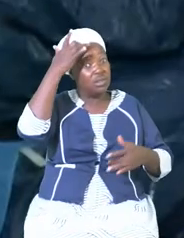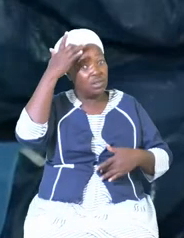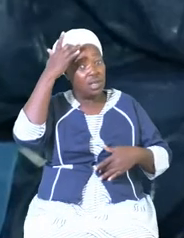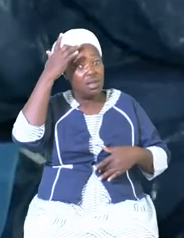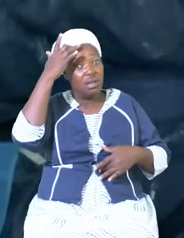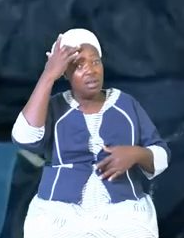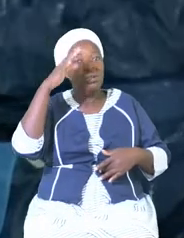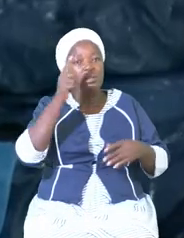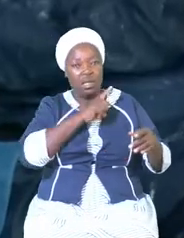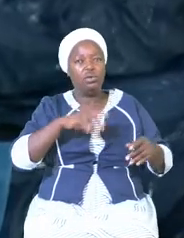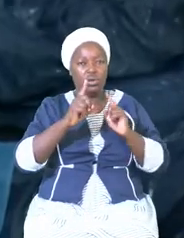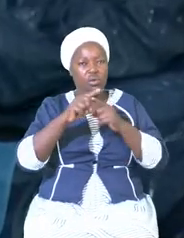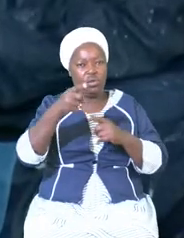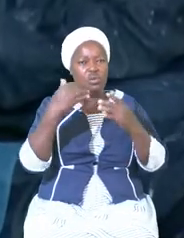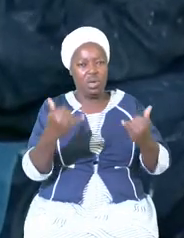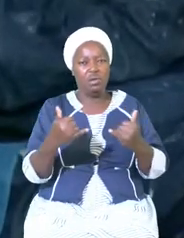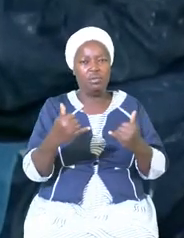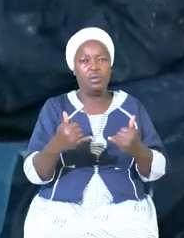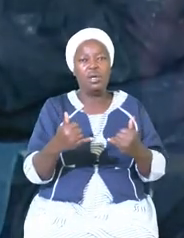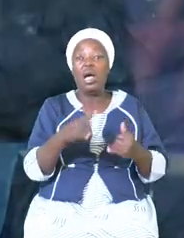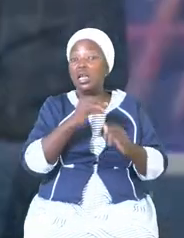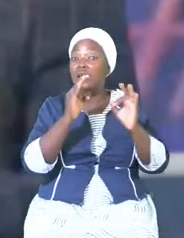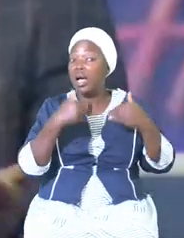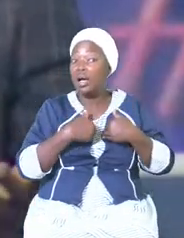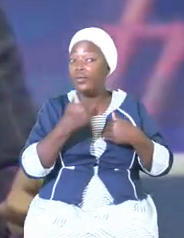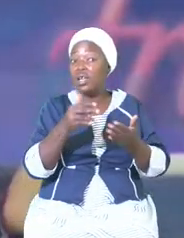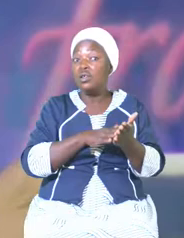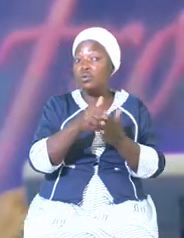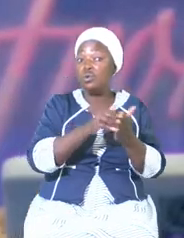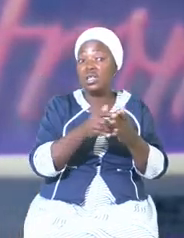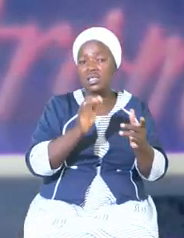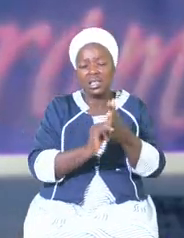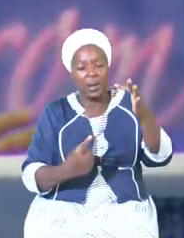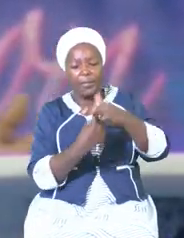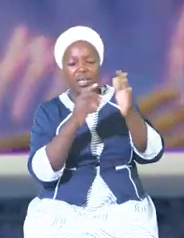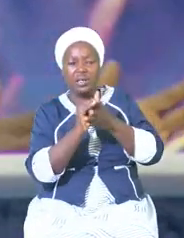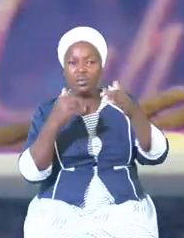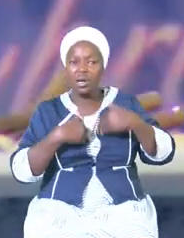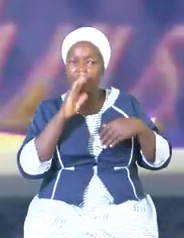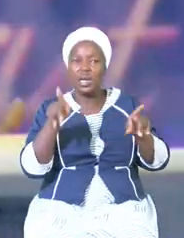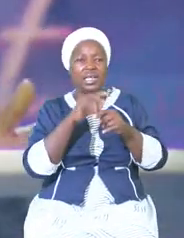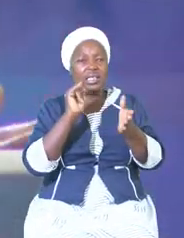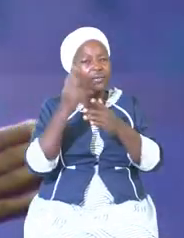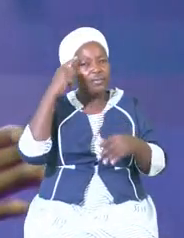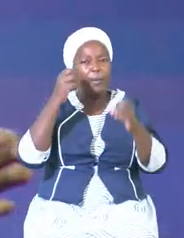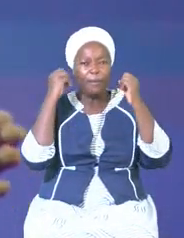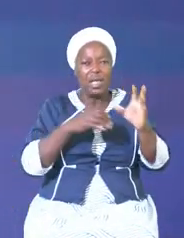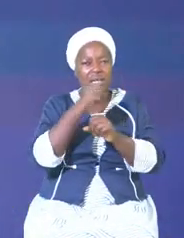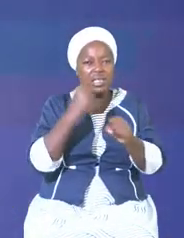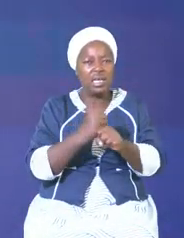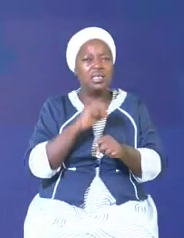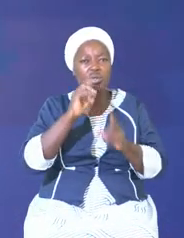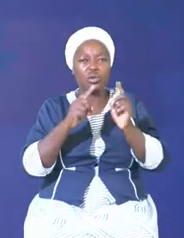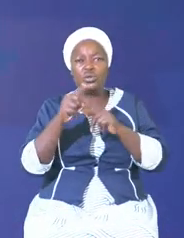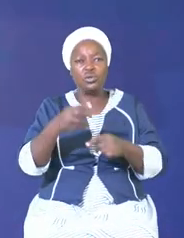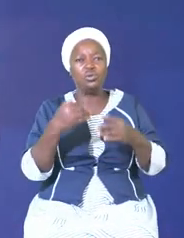directly. And you have any weakness that appears to have been like that for many years, he's talking to you directly